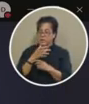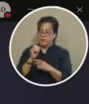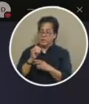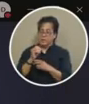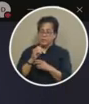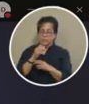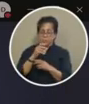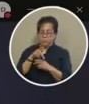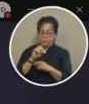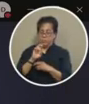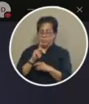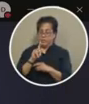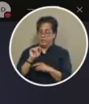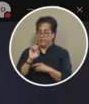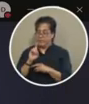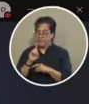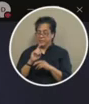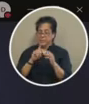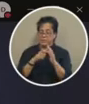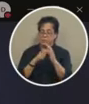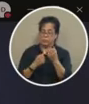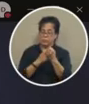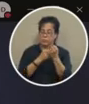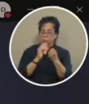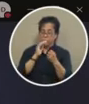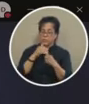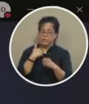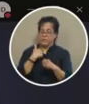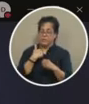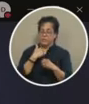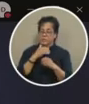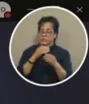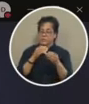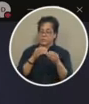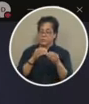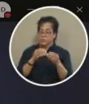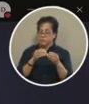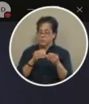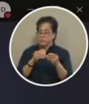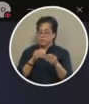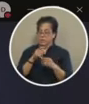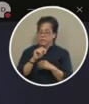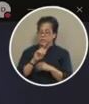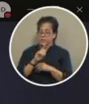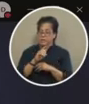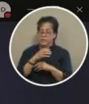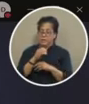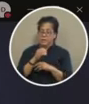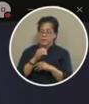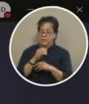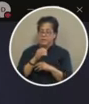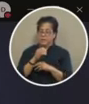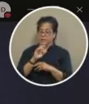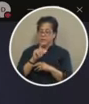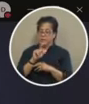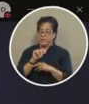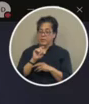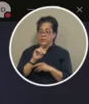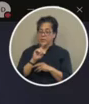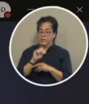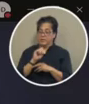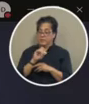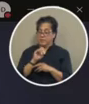intersection, and parkland. This award will support the visual impression of the community by improving the roadway lighting and median landscape along Viscount